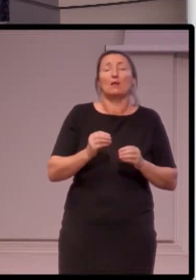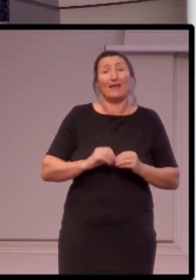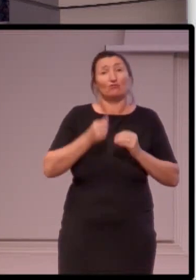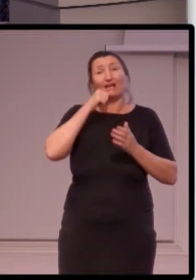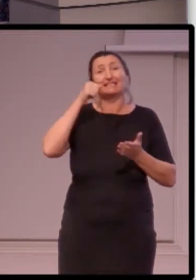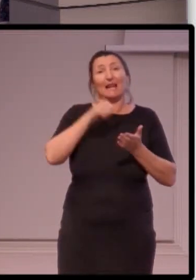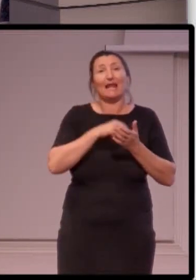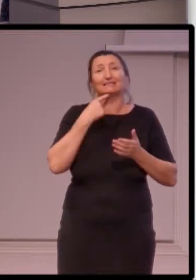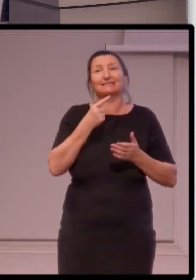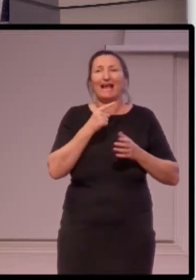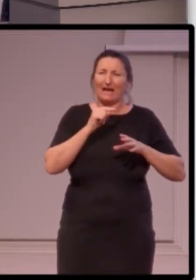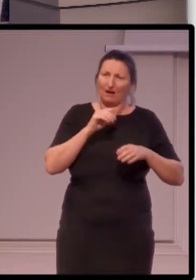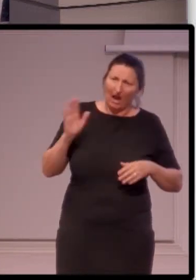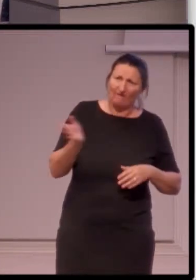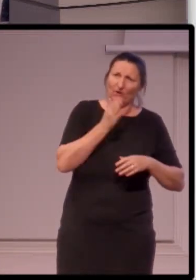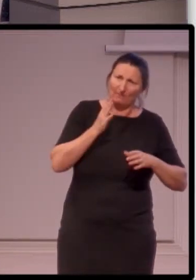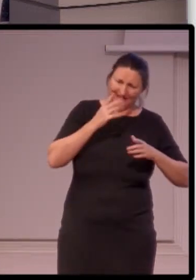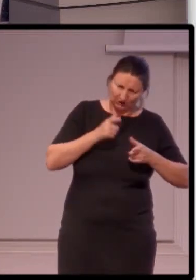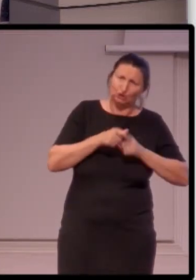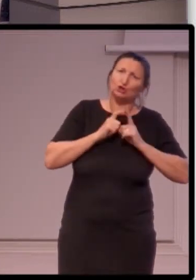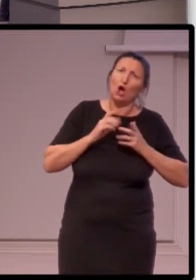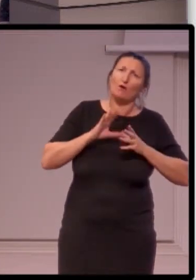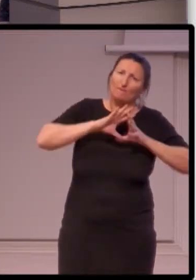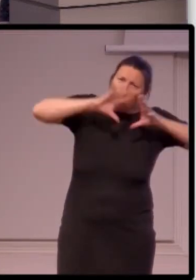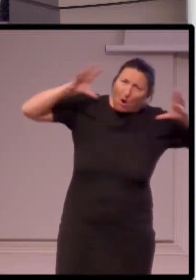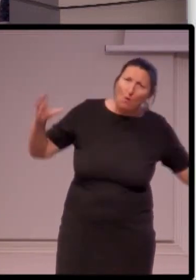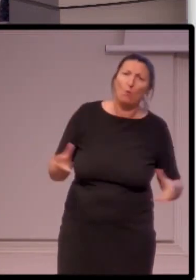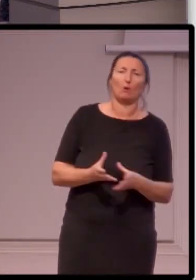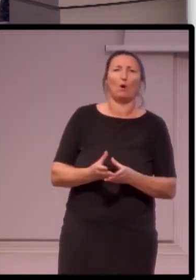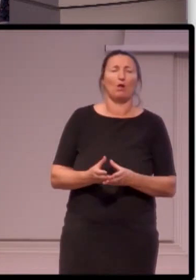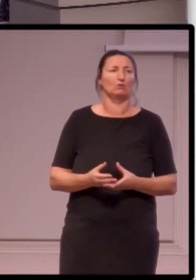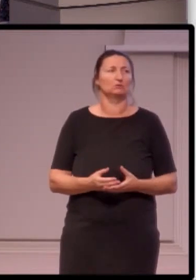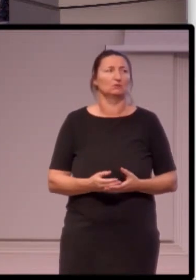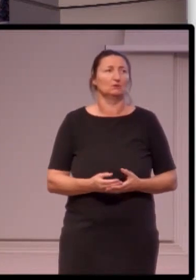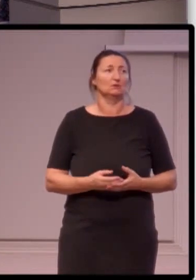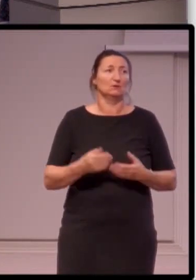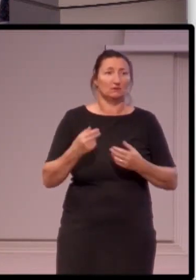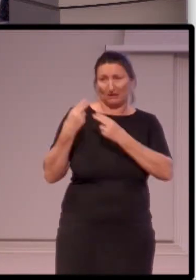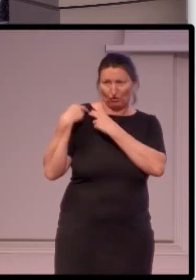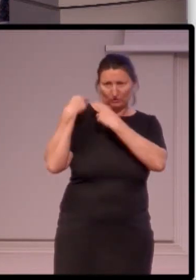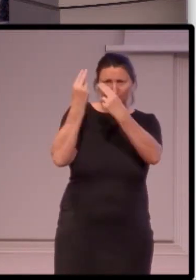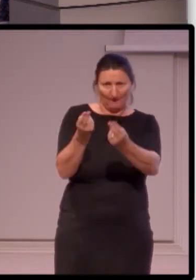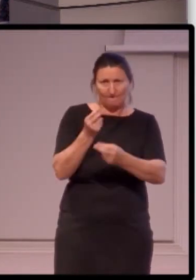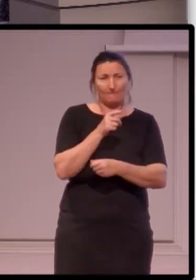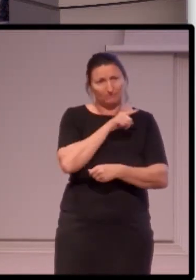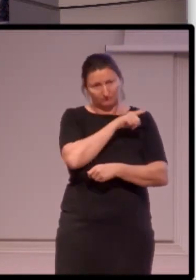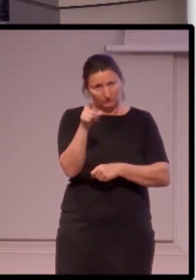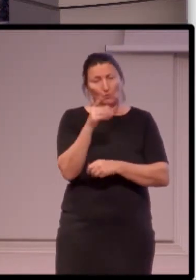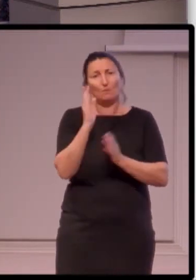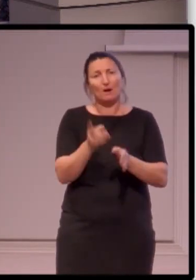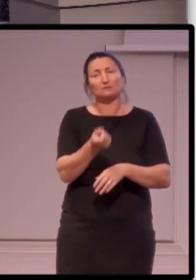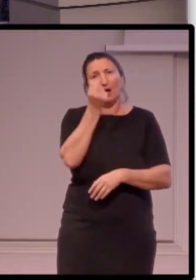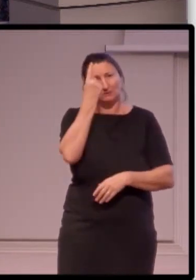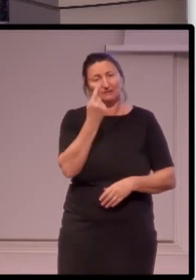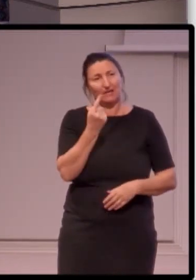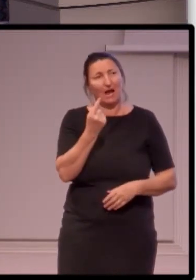Everyone Deserves the World, because for them it's that simple. And, they're really putting the responsibility back on us to understand